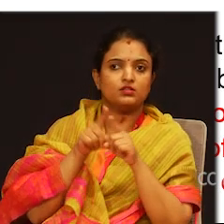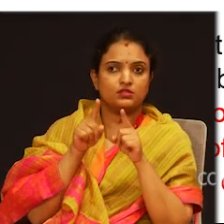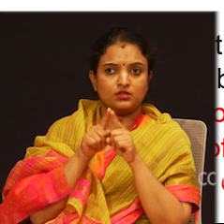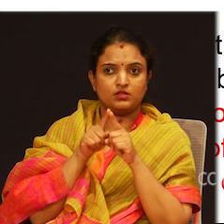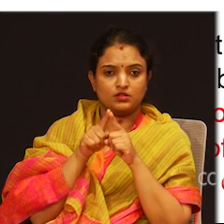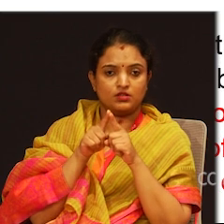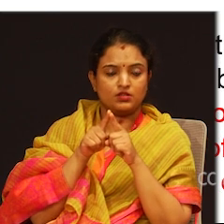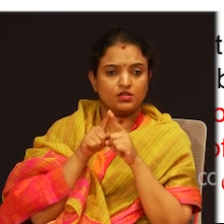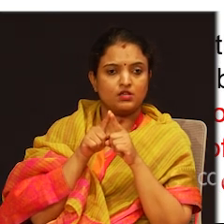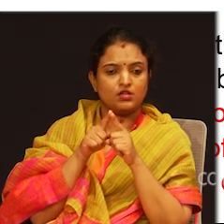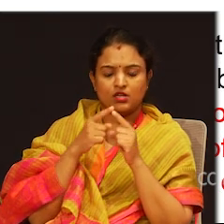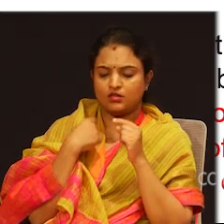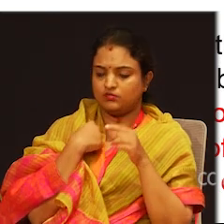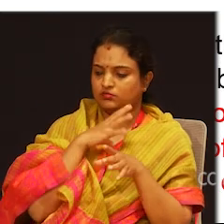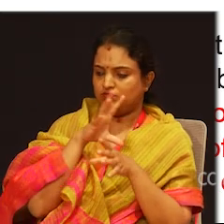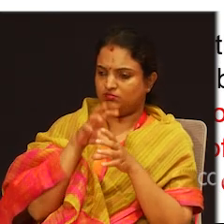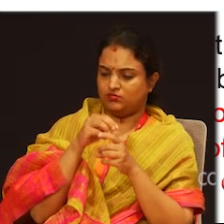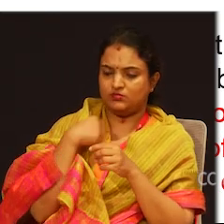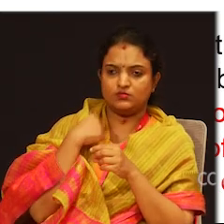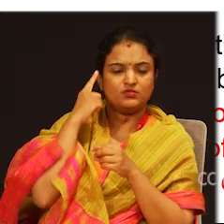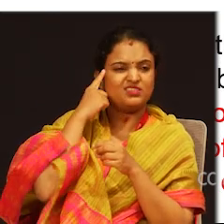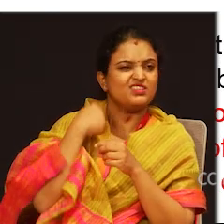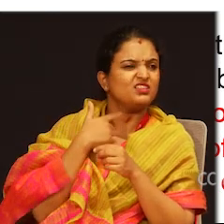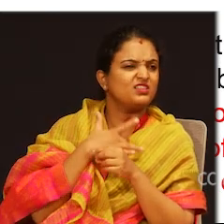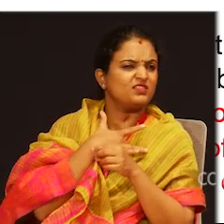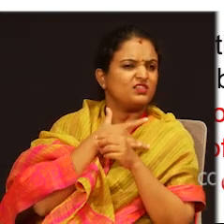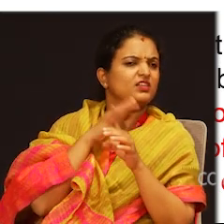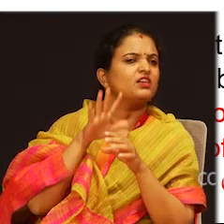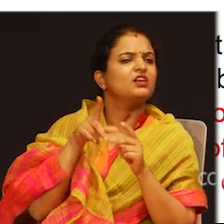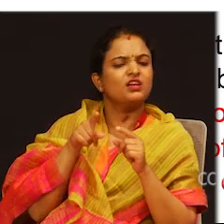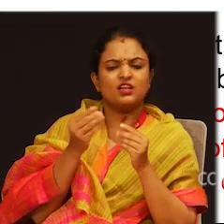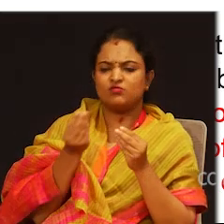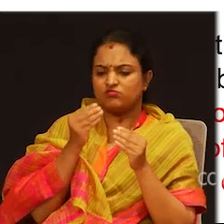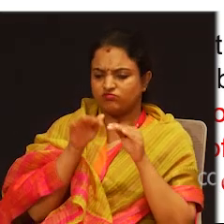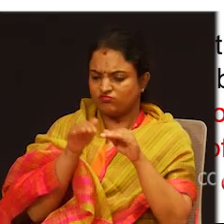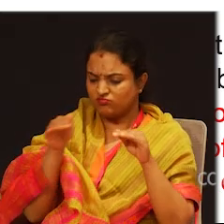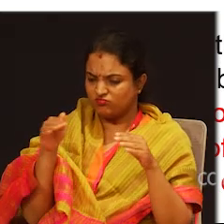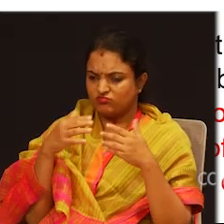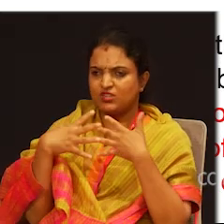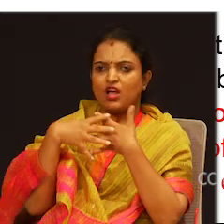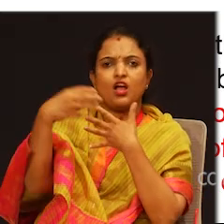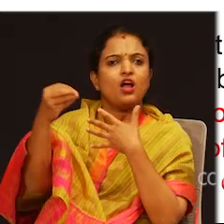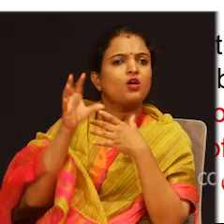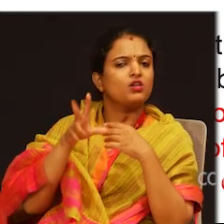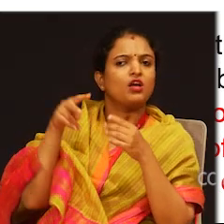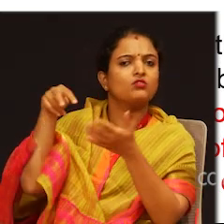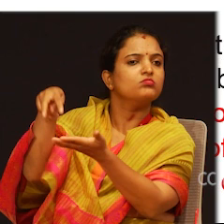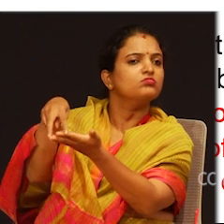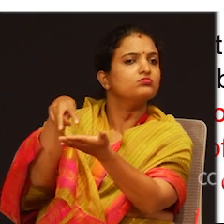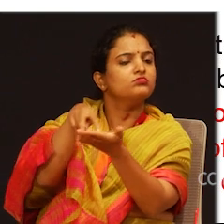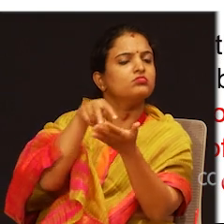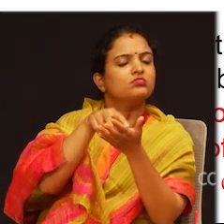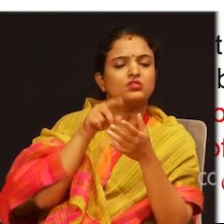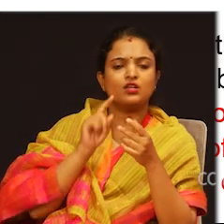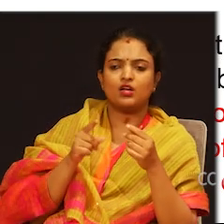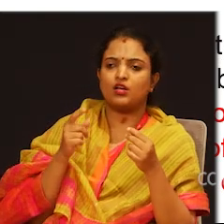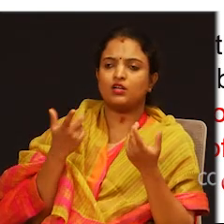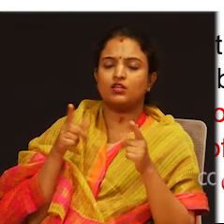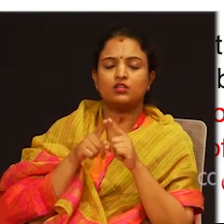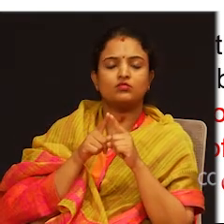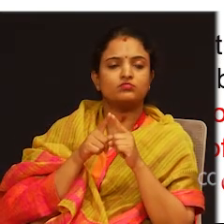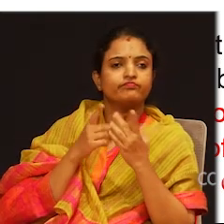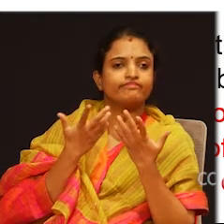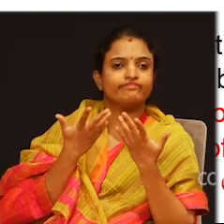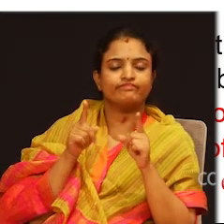we got them in, we also realized that we were pushing some children out of schools, and we started using the word